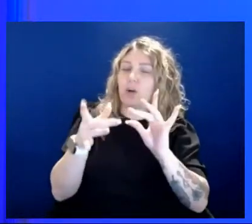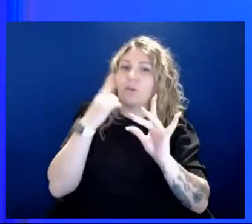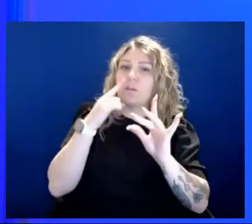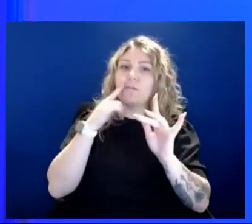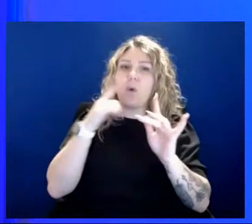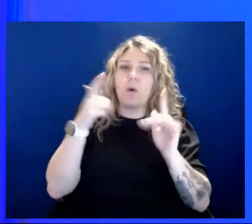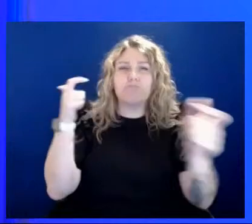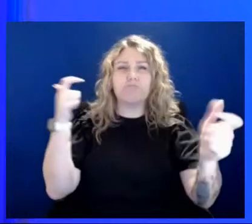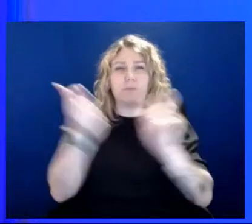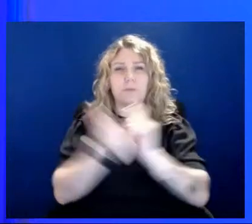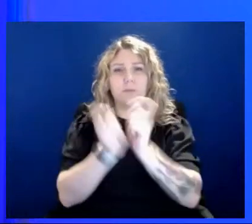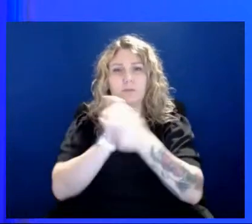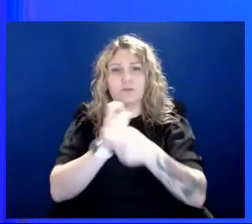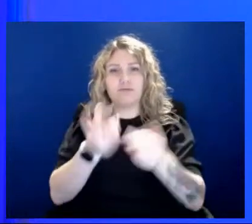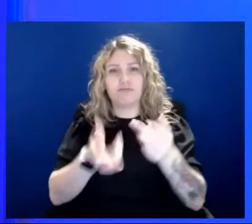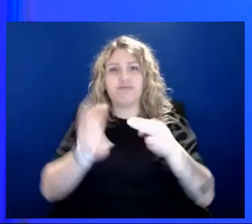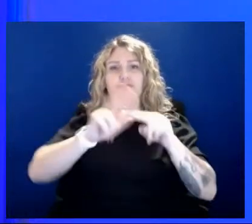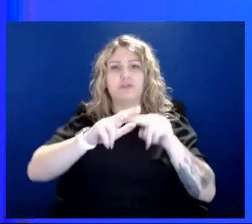increase accessibility,